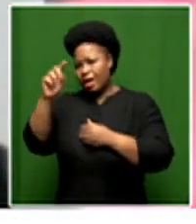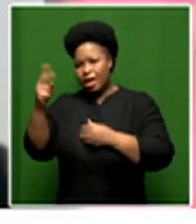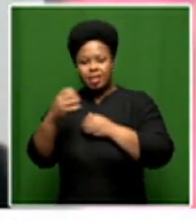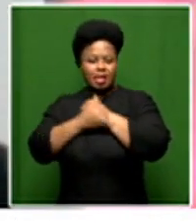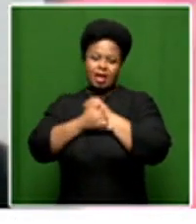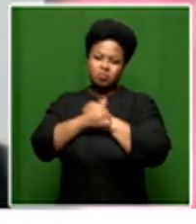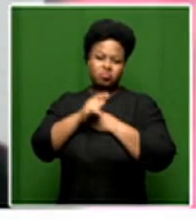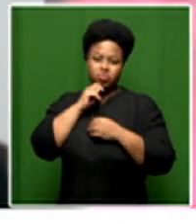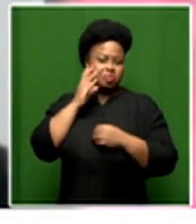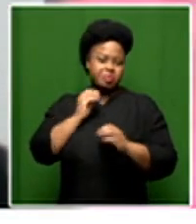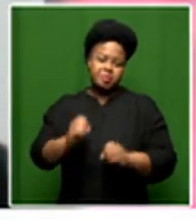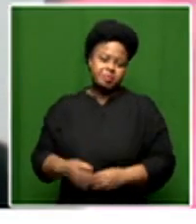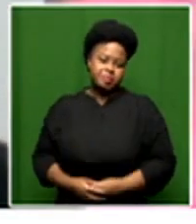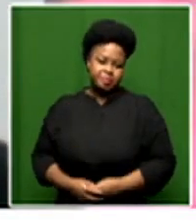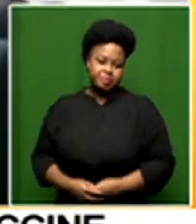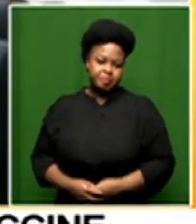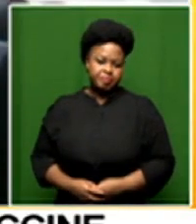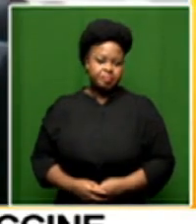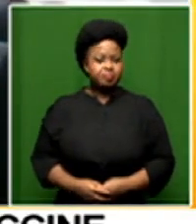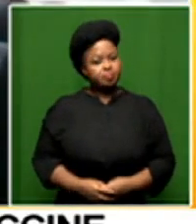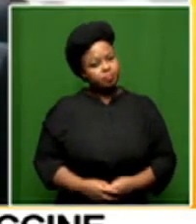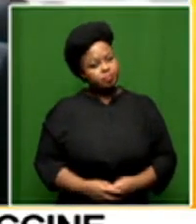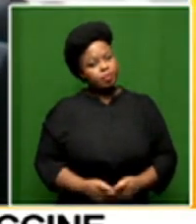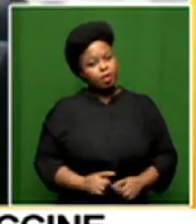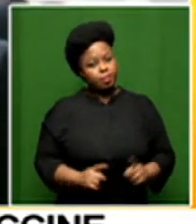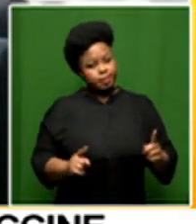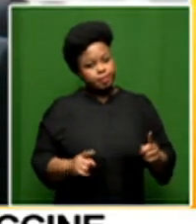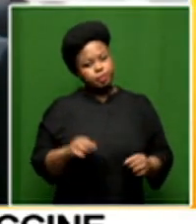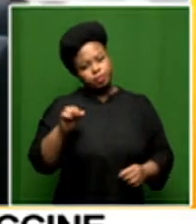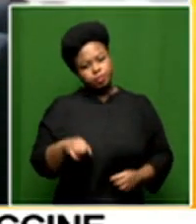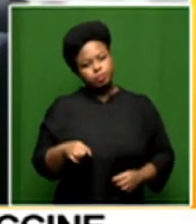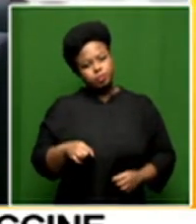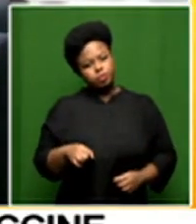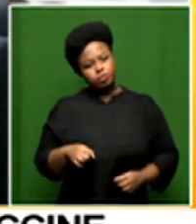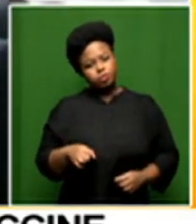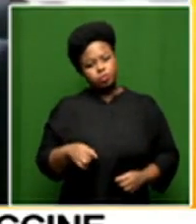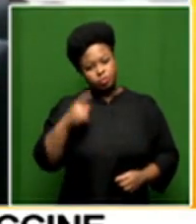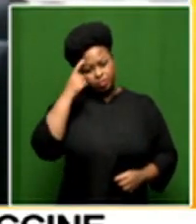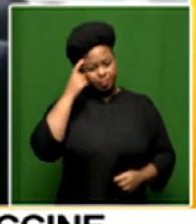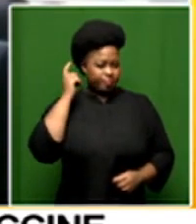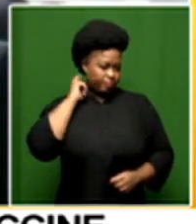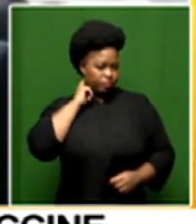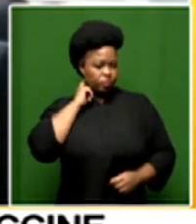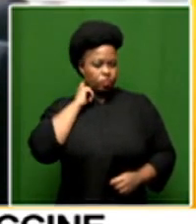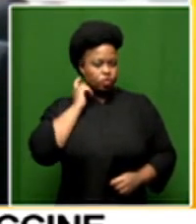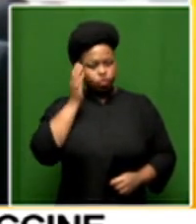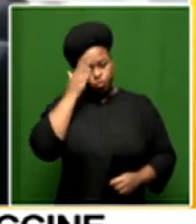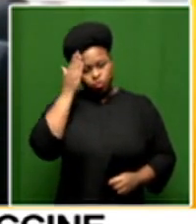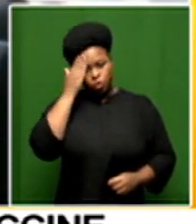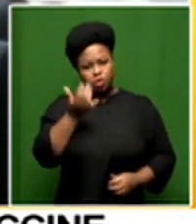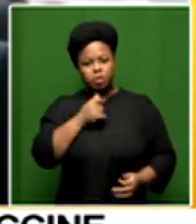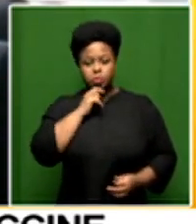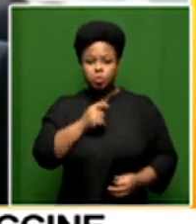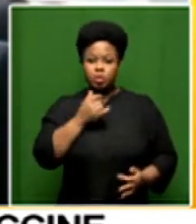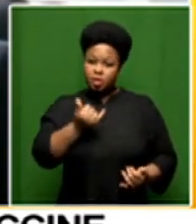might have not experienced this. But you do take note, and you are cognizant of the fact